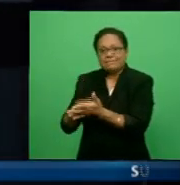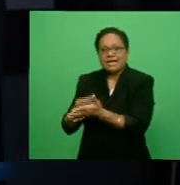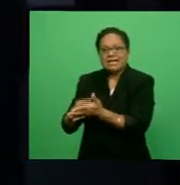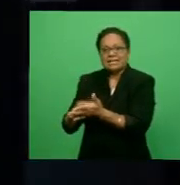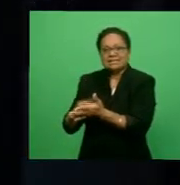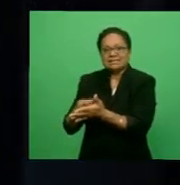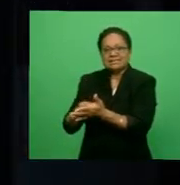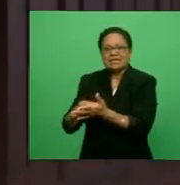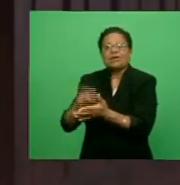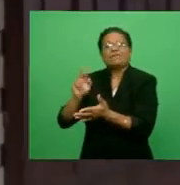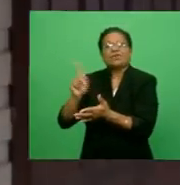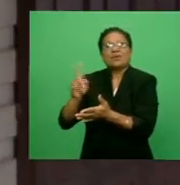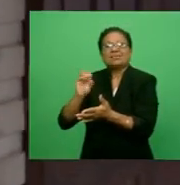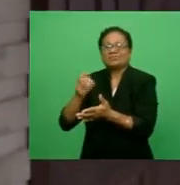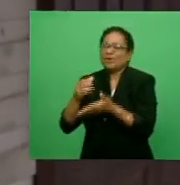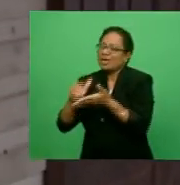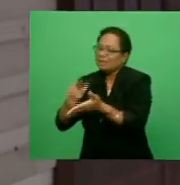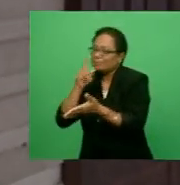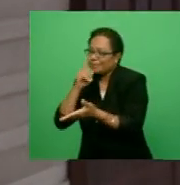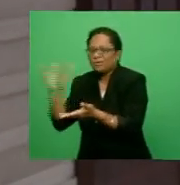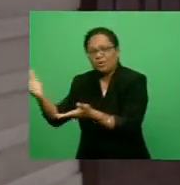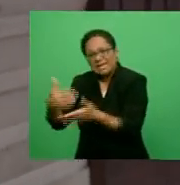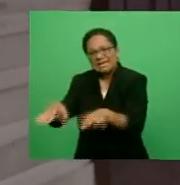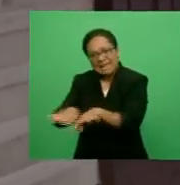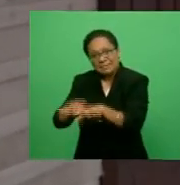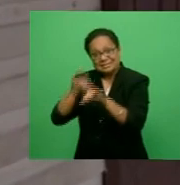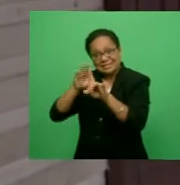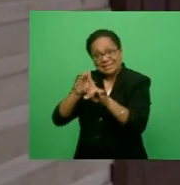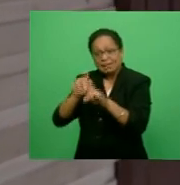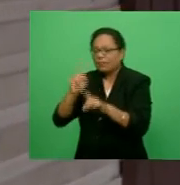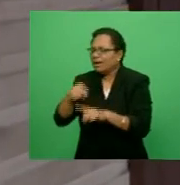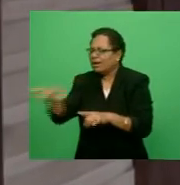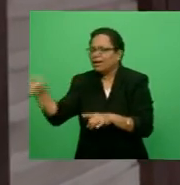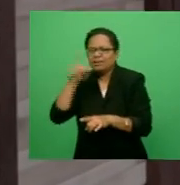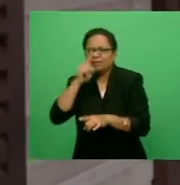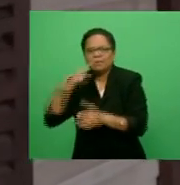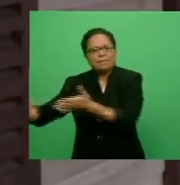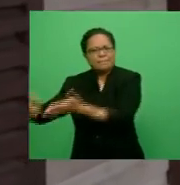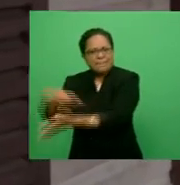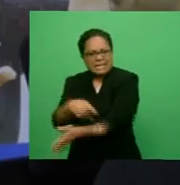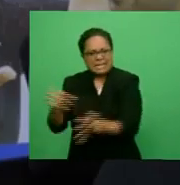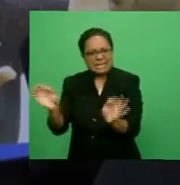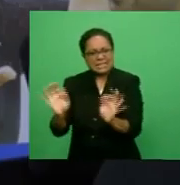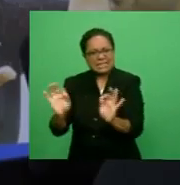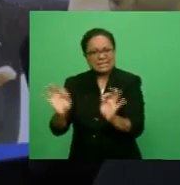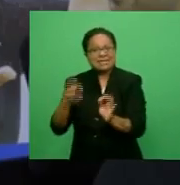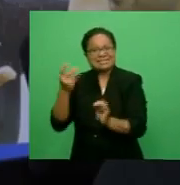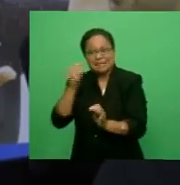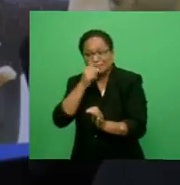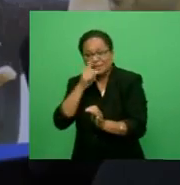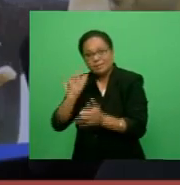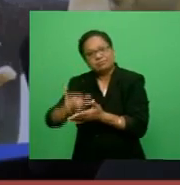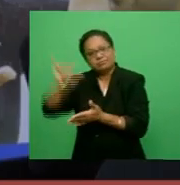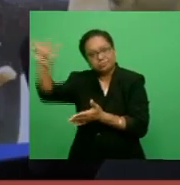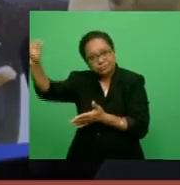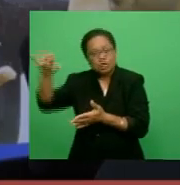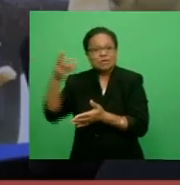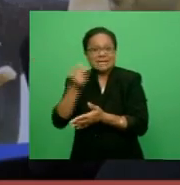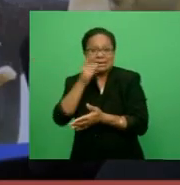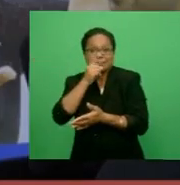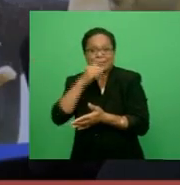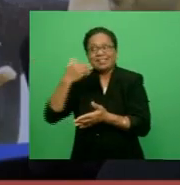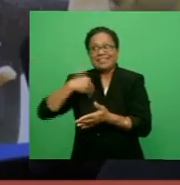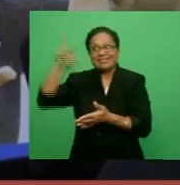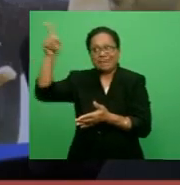being cooperative, public services may hang in the balance. The people who have migrated abroad or they're living abroad, but they have not paid their